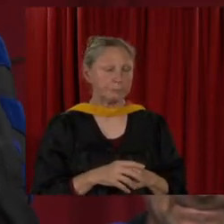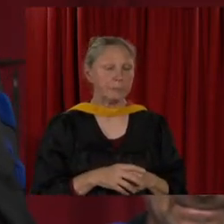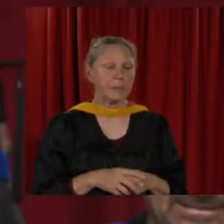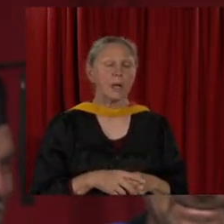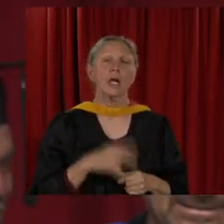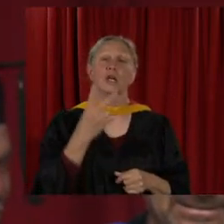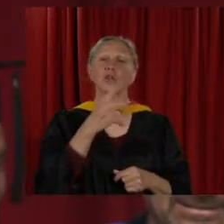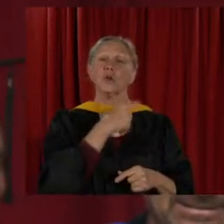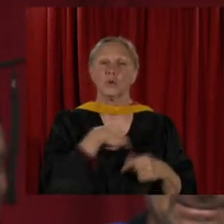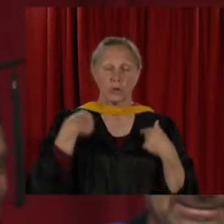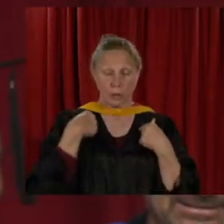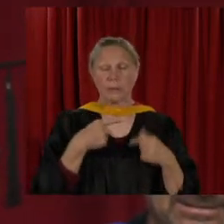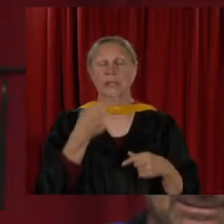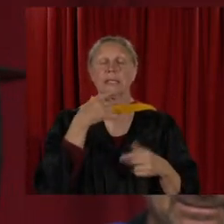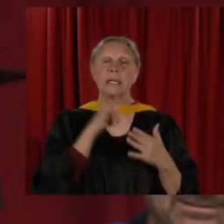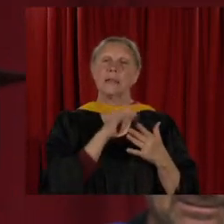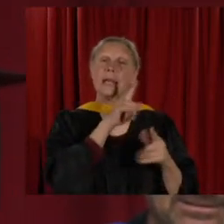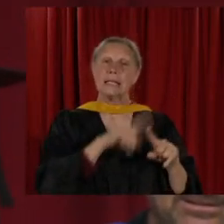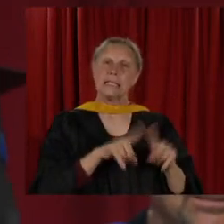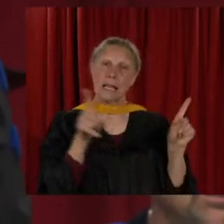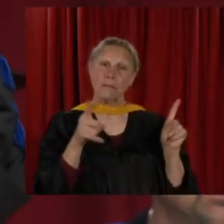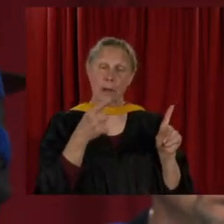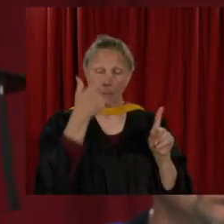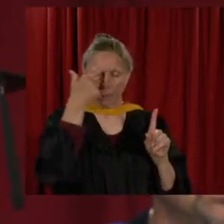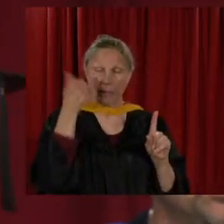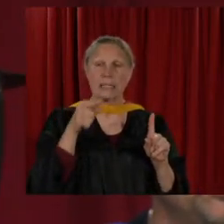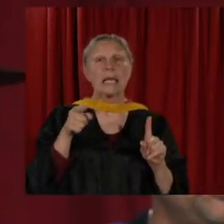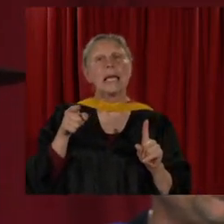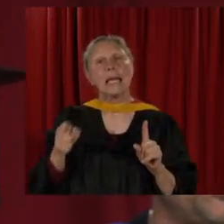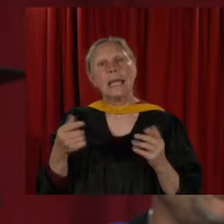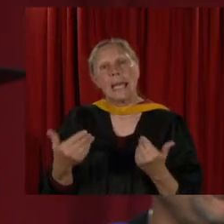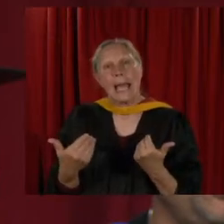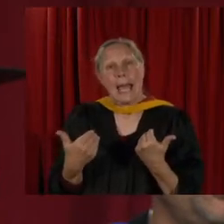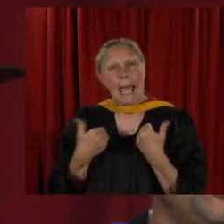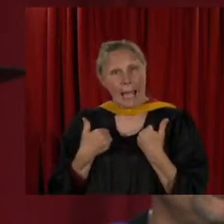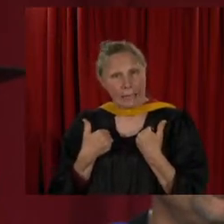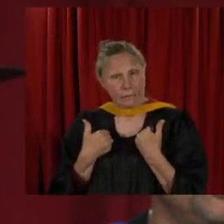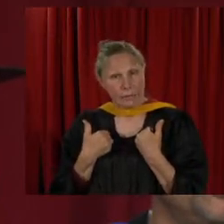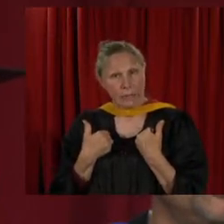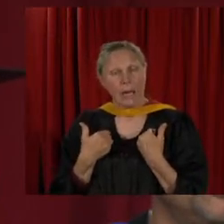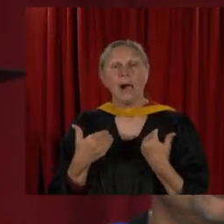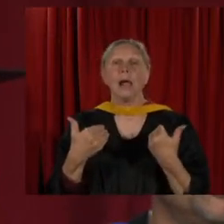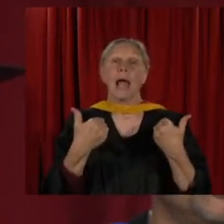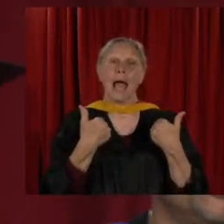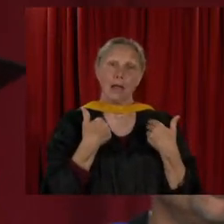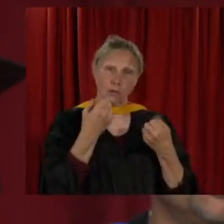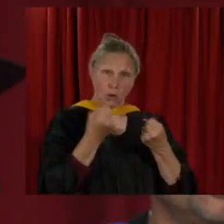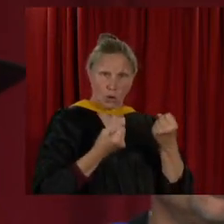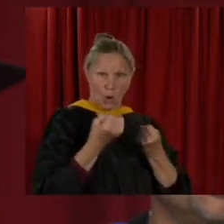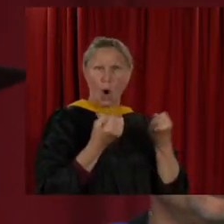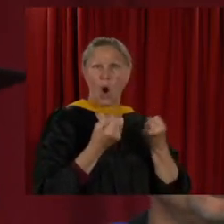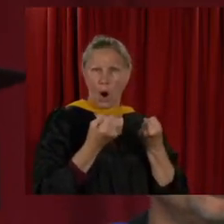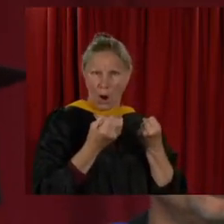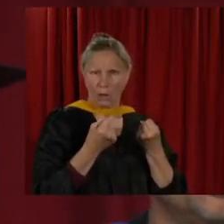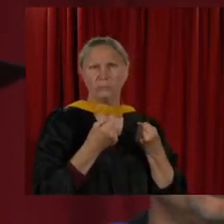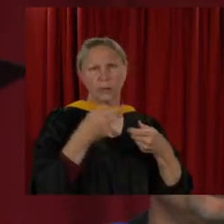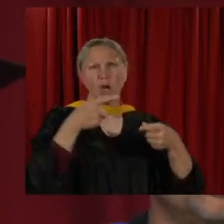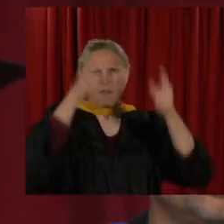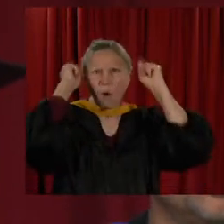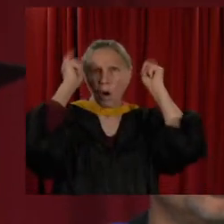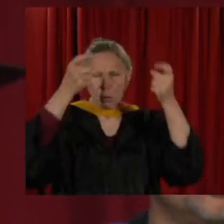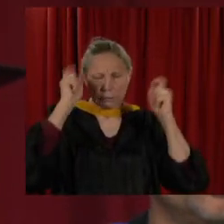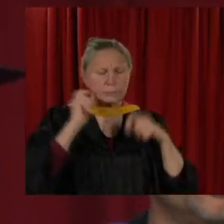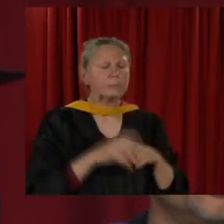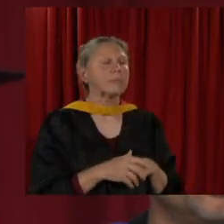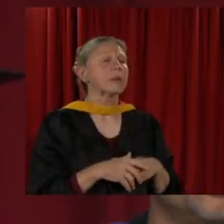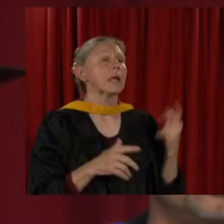2 Chainz credits his difference to what he possesses. He has a car. Obviously, it's a convertible.